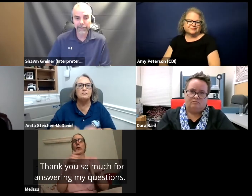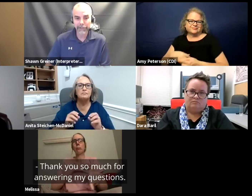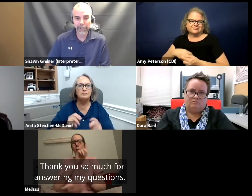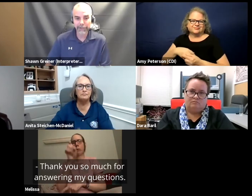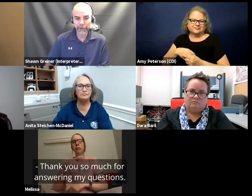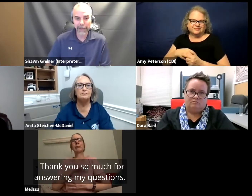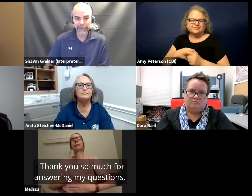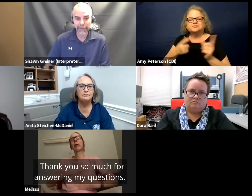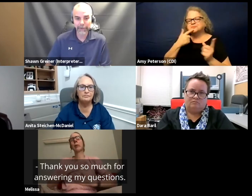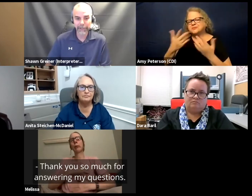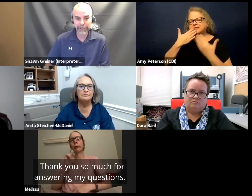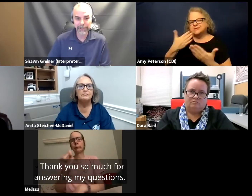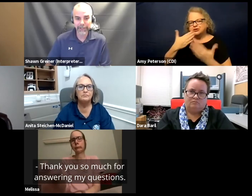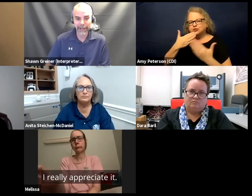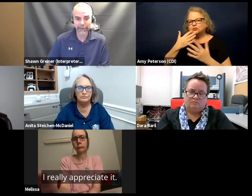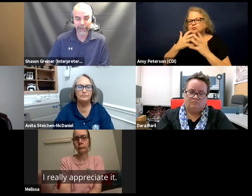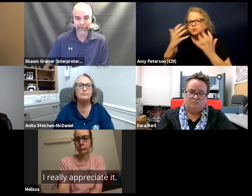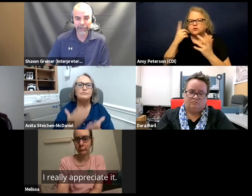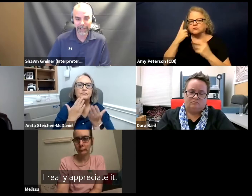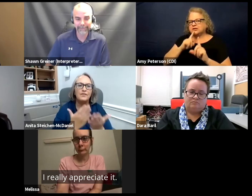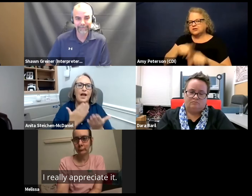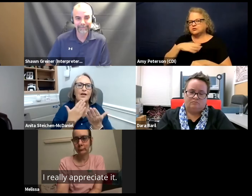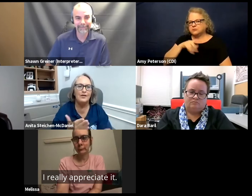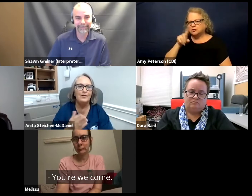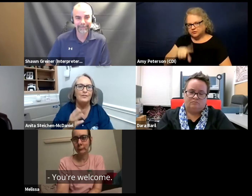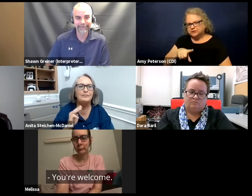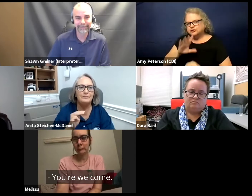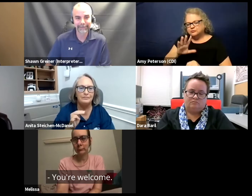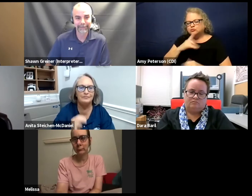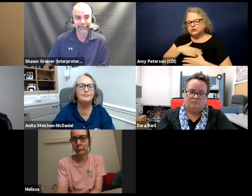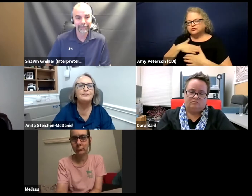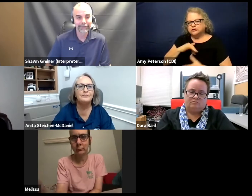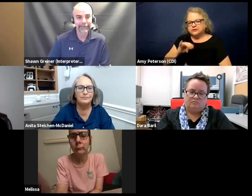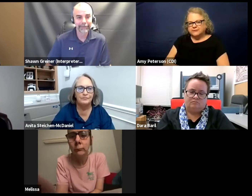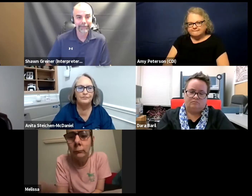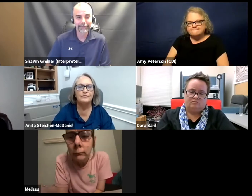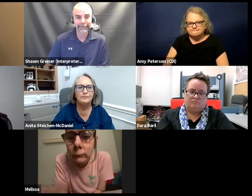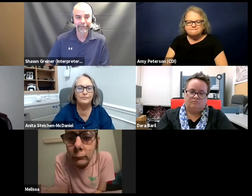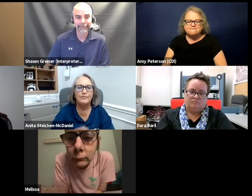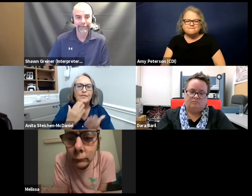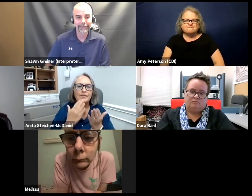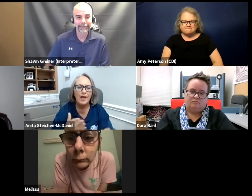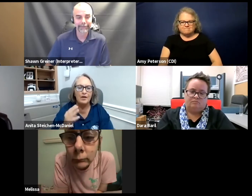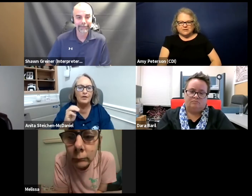Thank you so much for answering my questions. I really appreciate it. You're welcome.